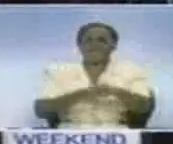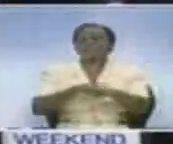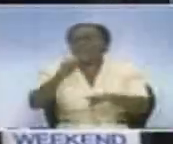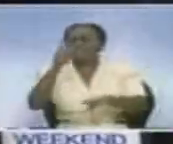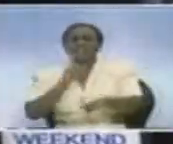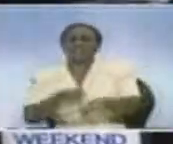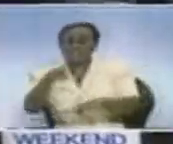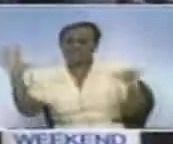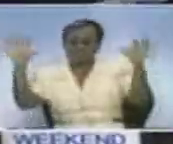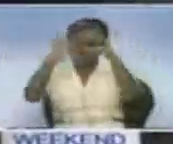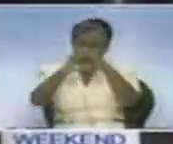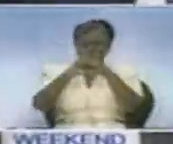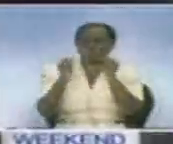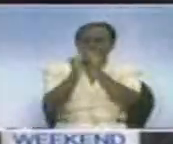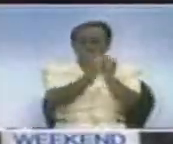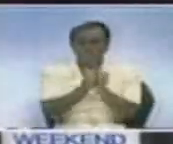other.